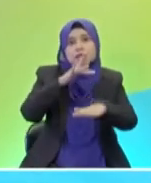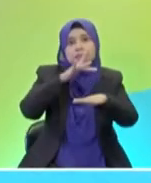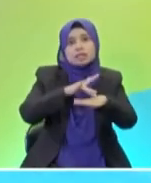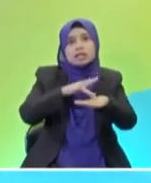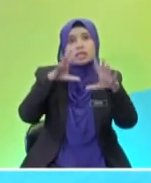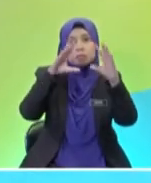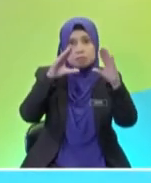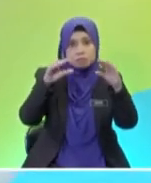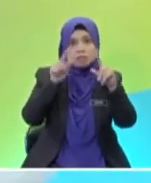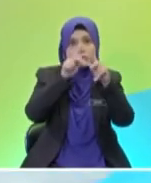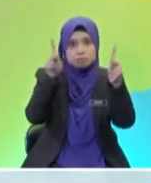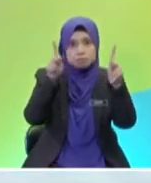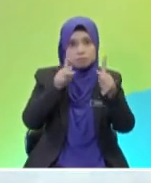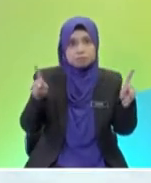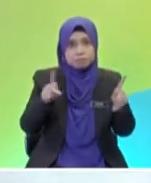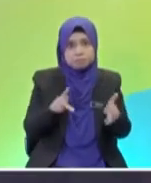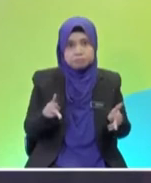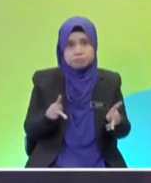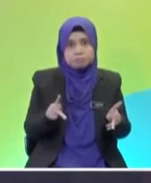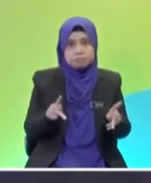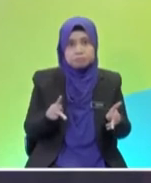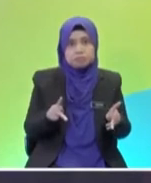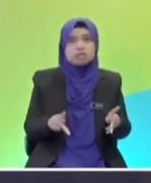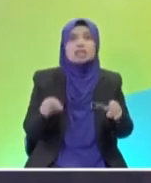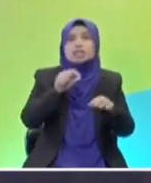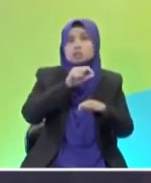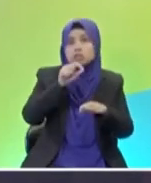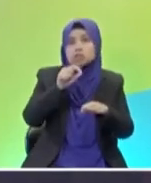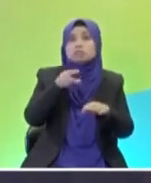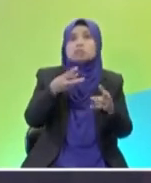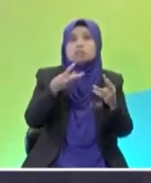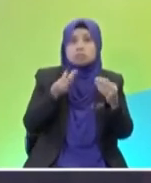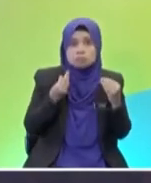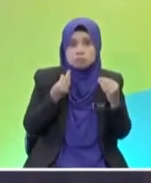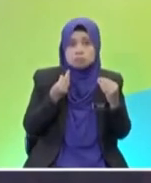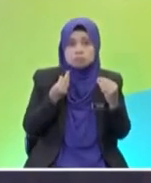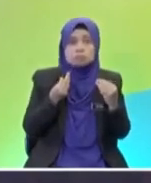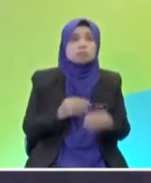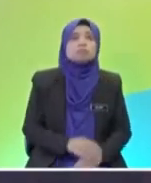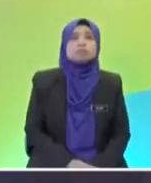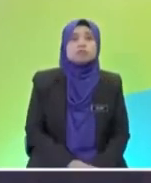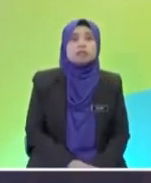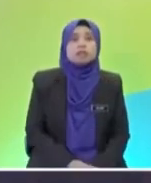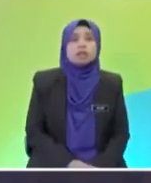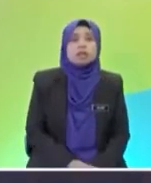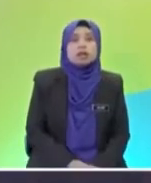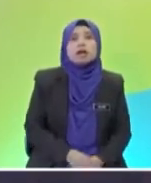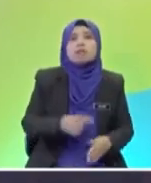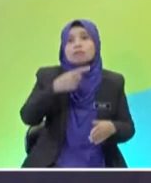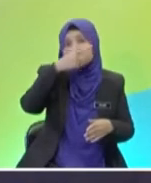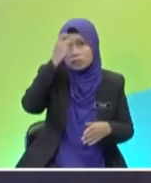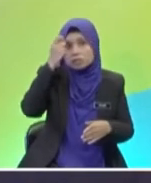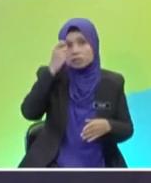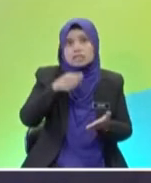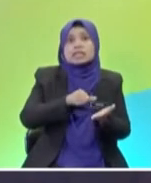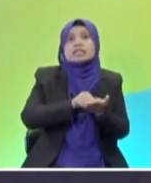we go to the bubble map now. Okay, put down your bubble map. Now, I want you to fill up the bubble map with the factors that affect the